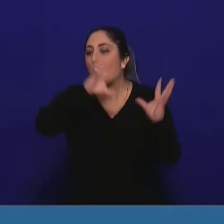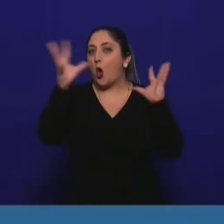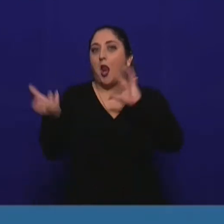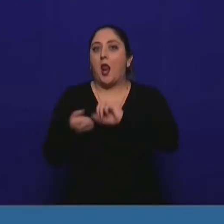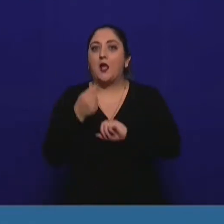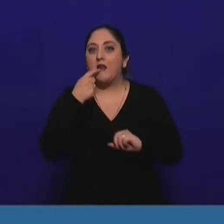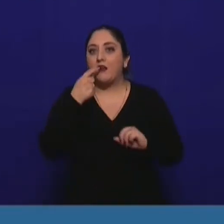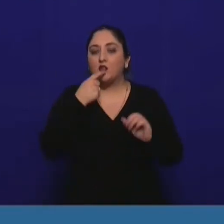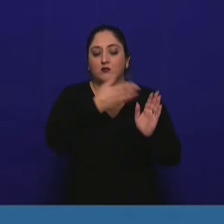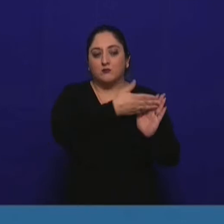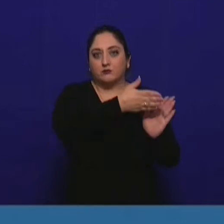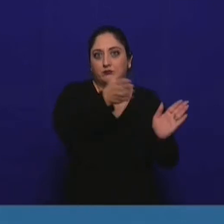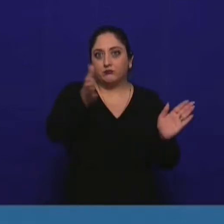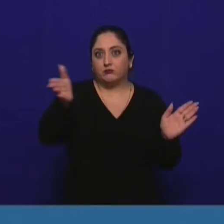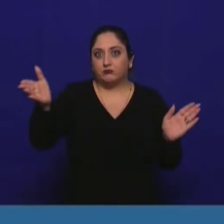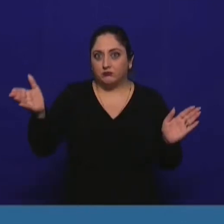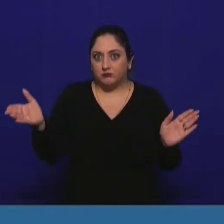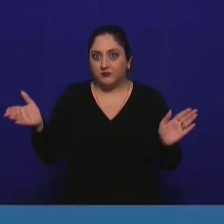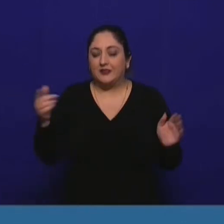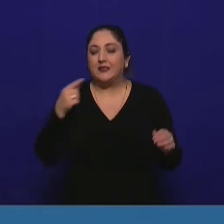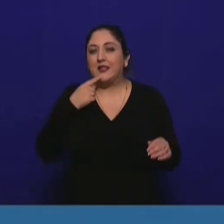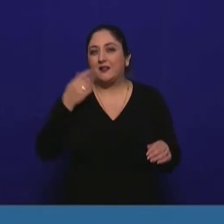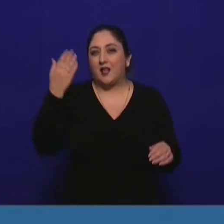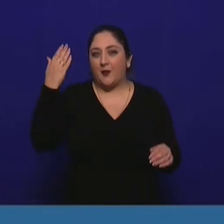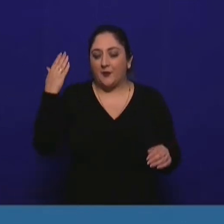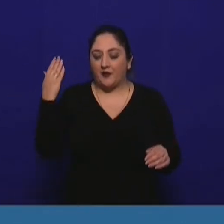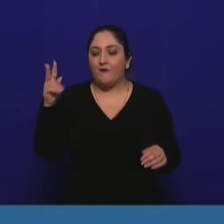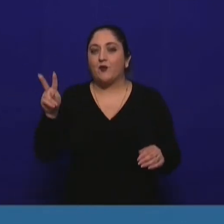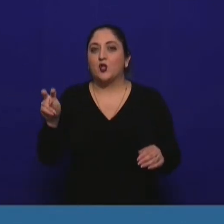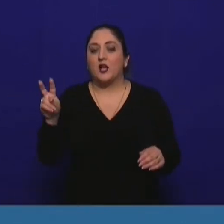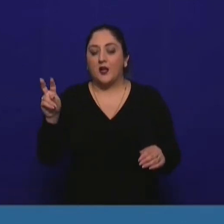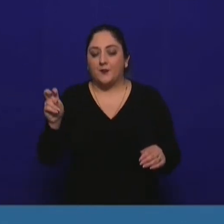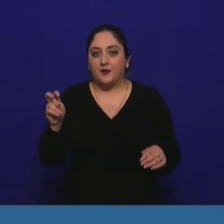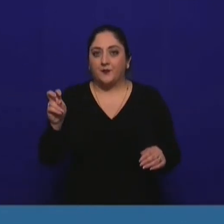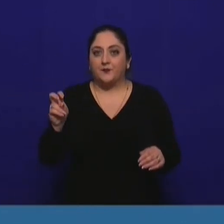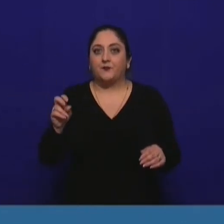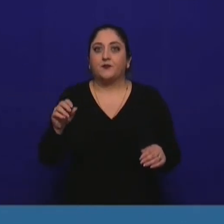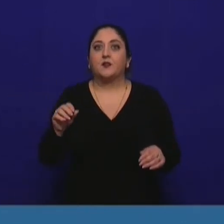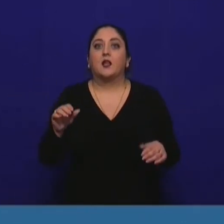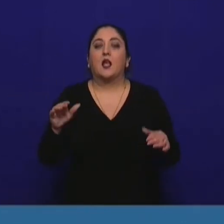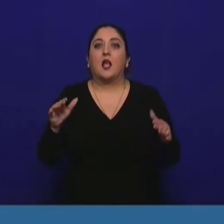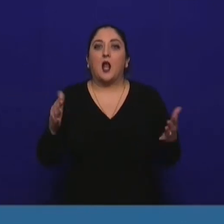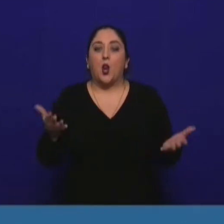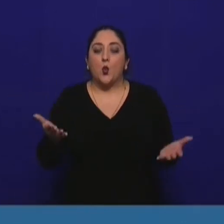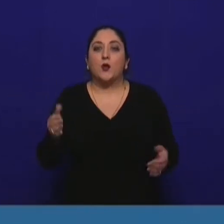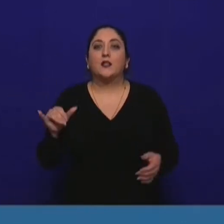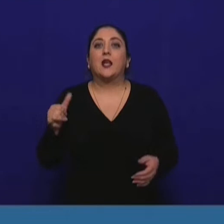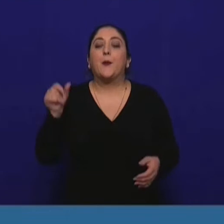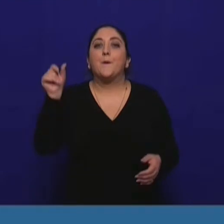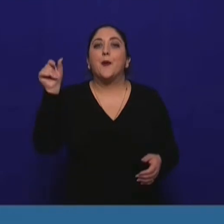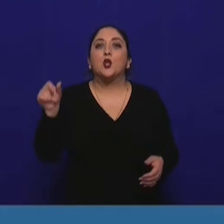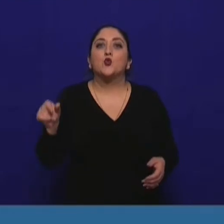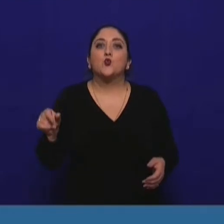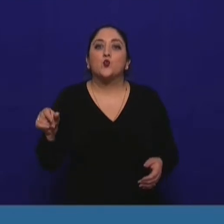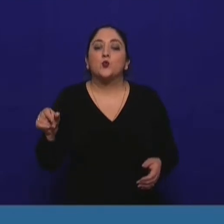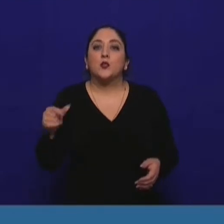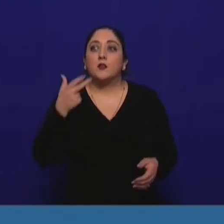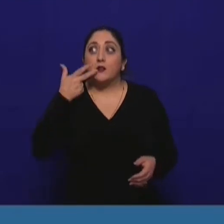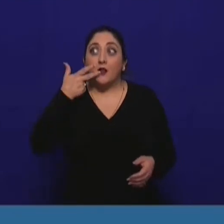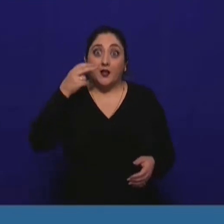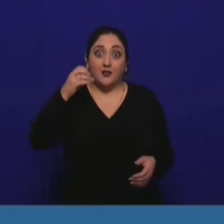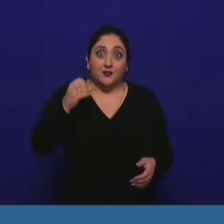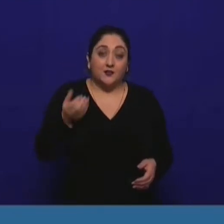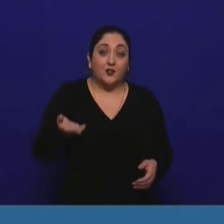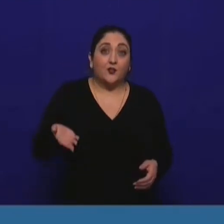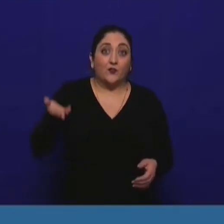li għandhom dawk il-kondizzjonijiet li semmejt qabel. U allura dawk in-nies pereżempju kant għandek persuna li għandu il fuq minn 80